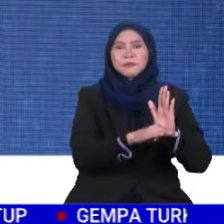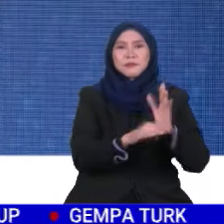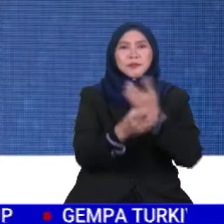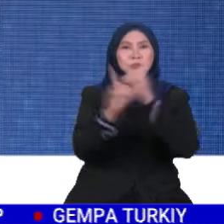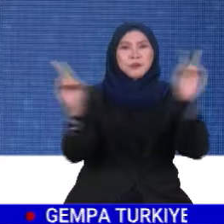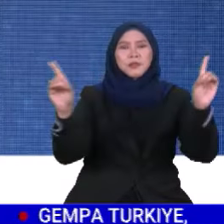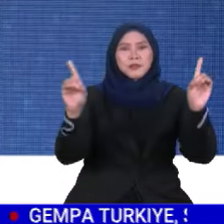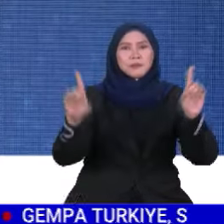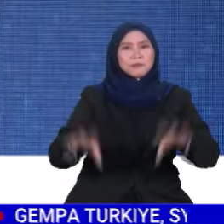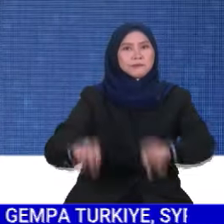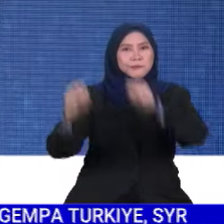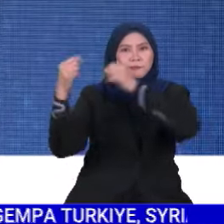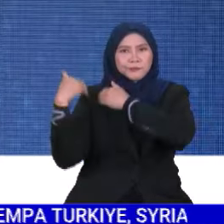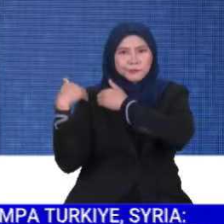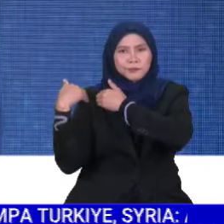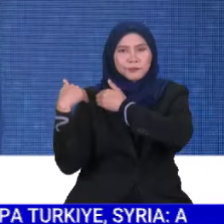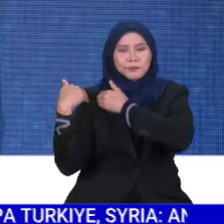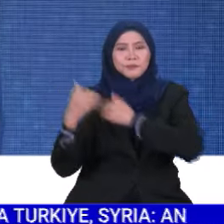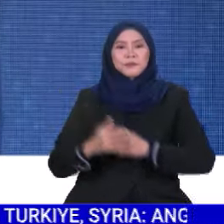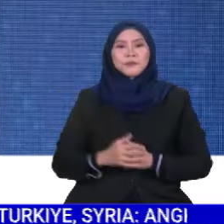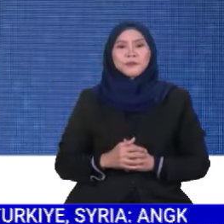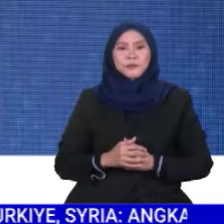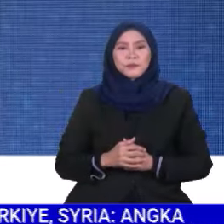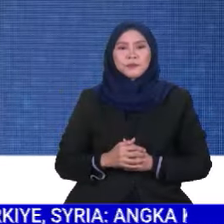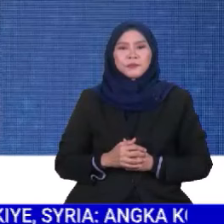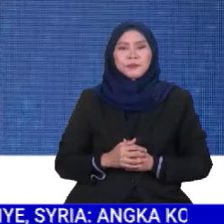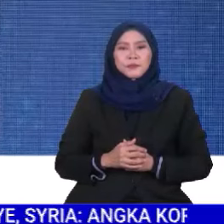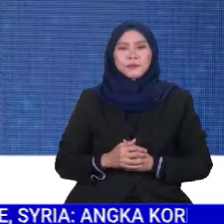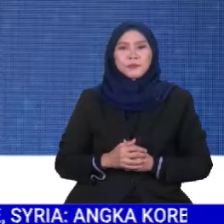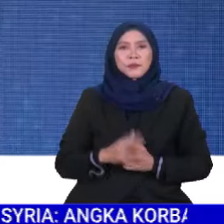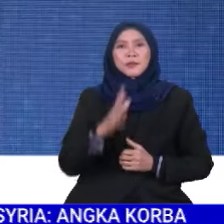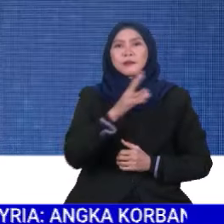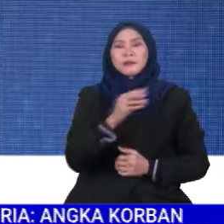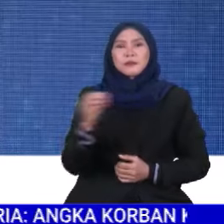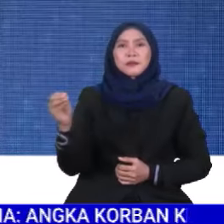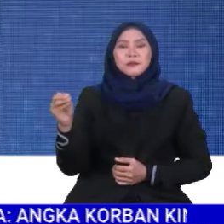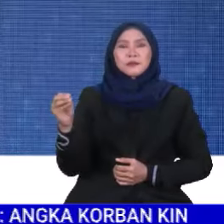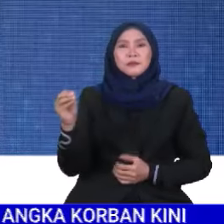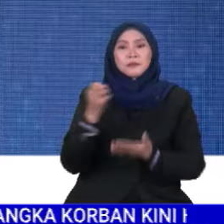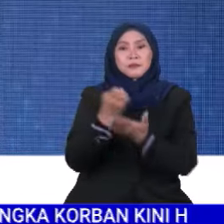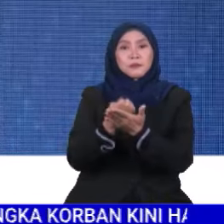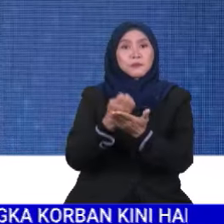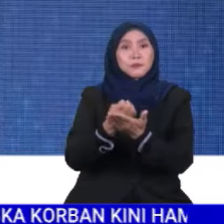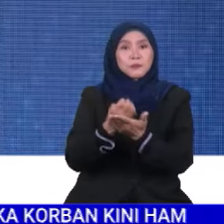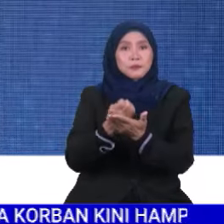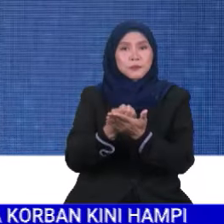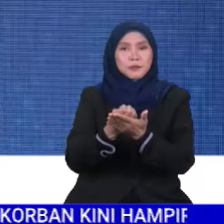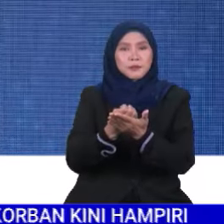democratic accountability, and to ensure that the economy